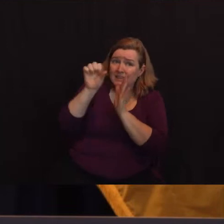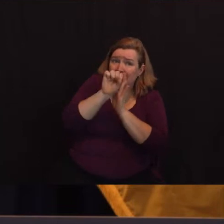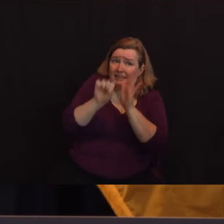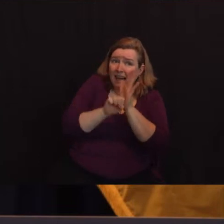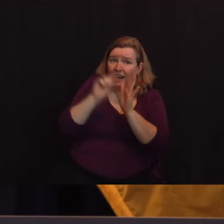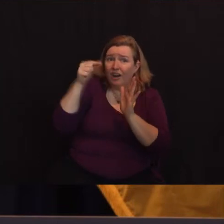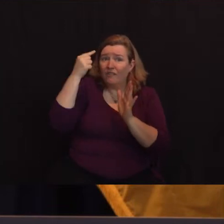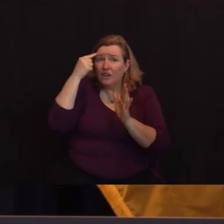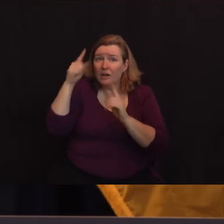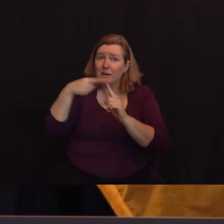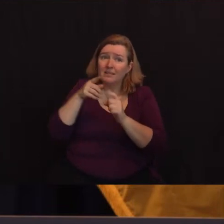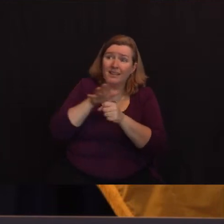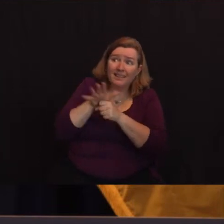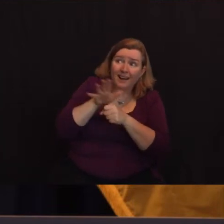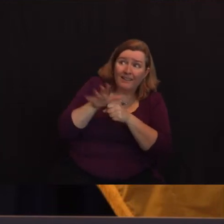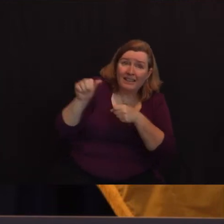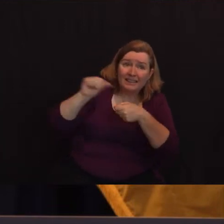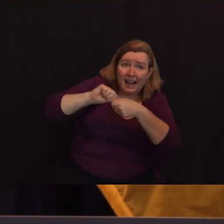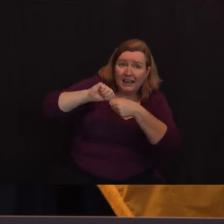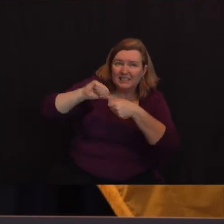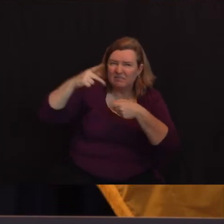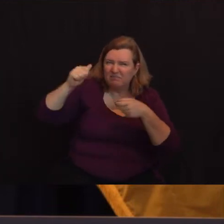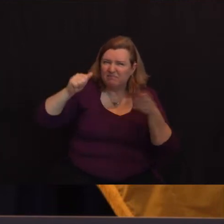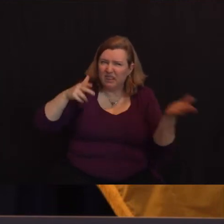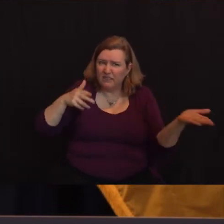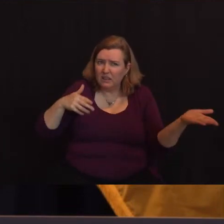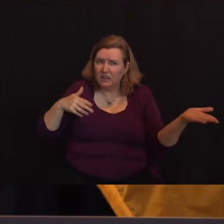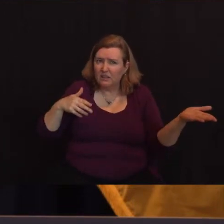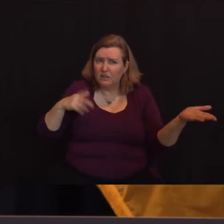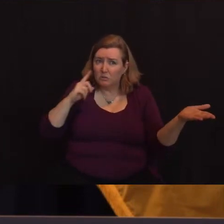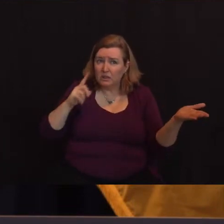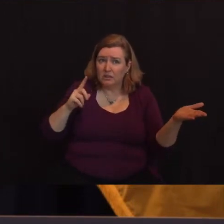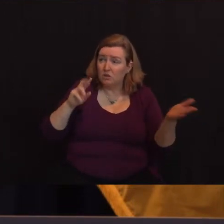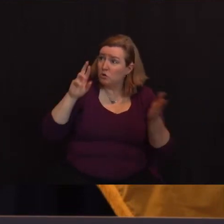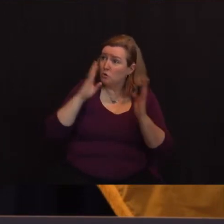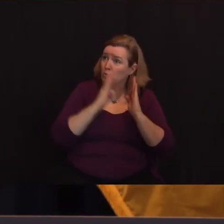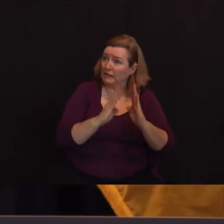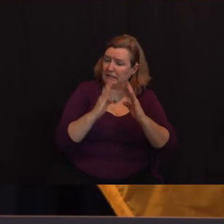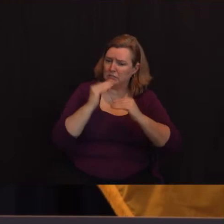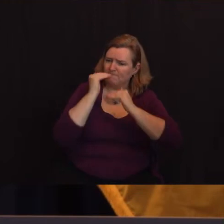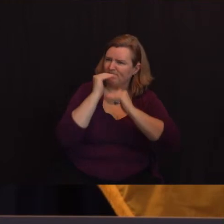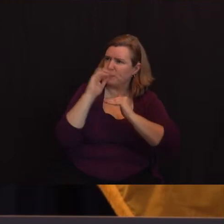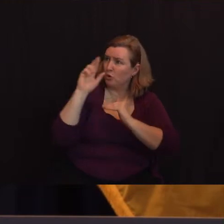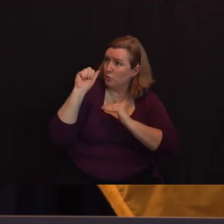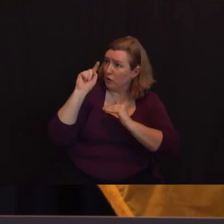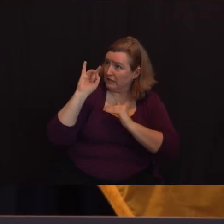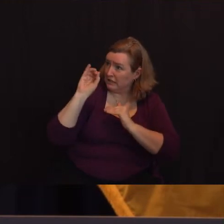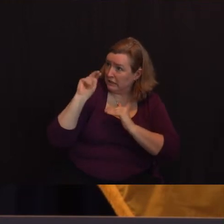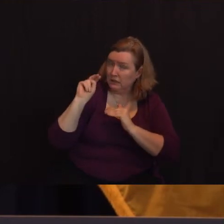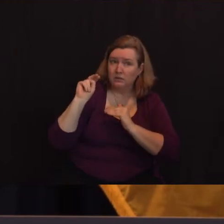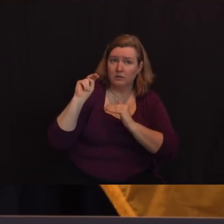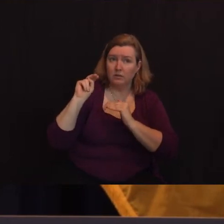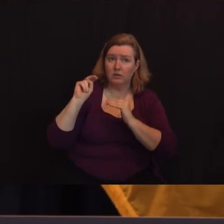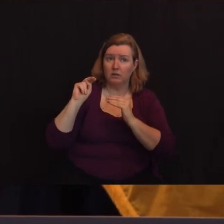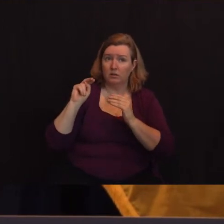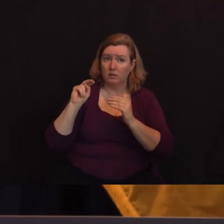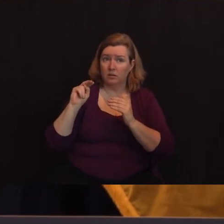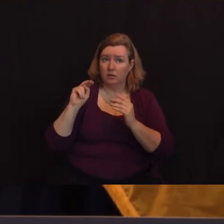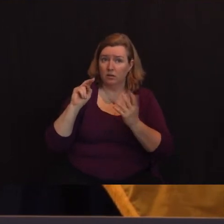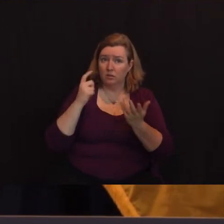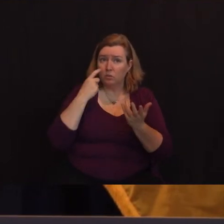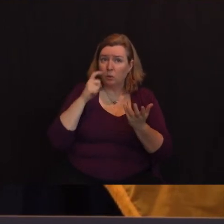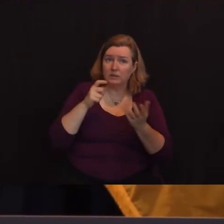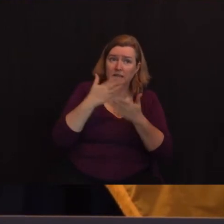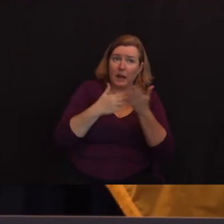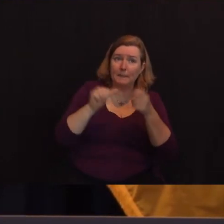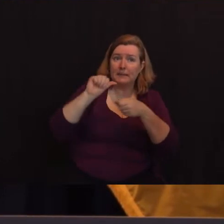you considering rationing? Have there been any reports of gouging? And should motorists consider limiting their